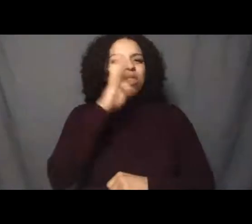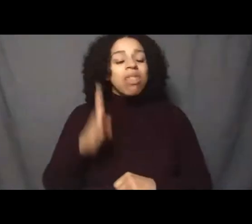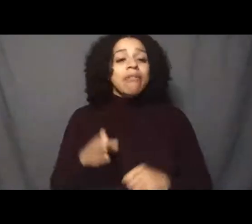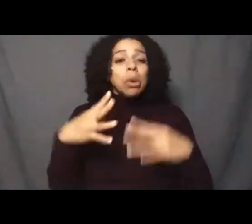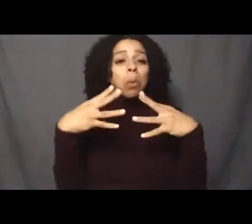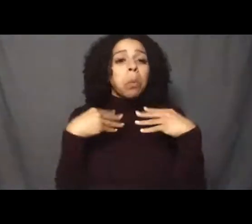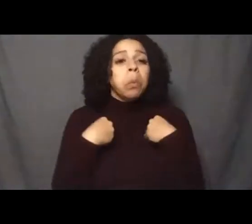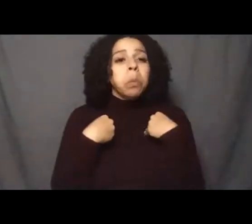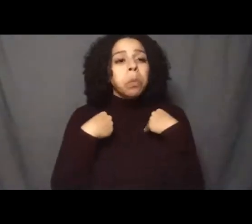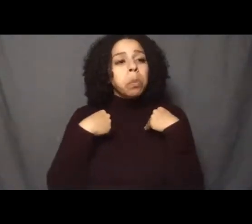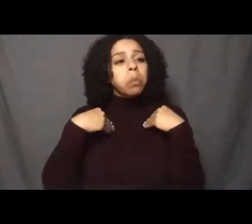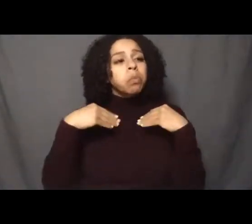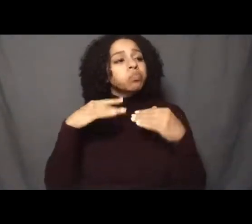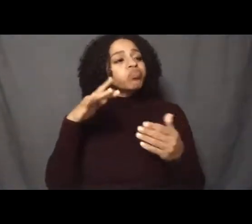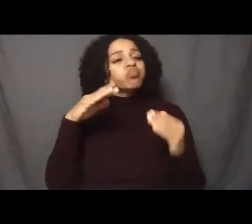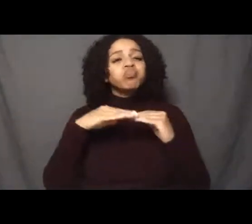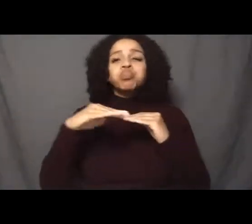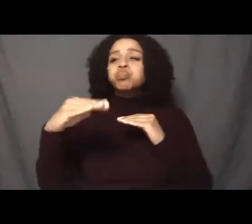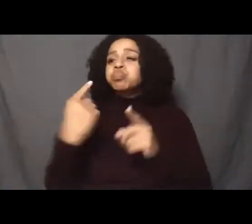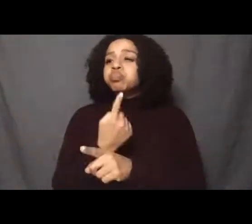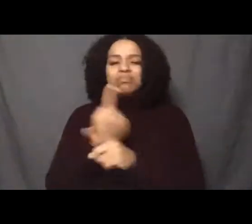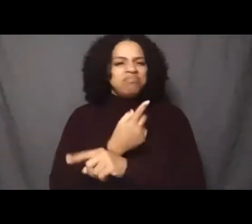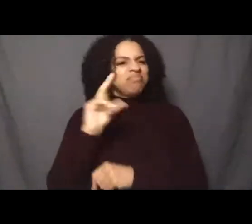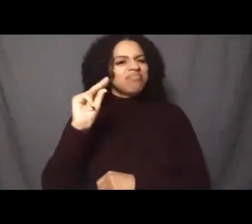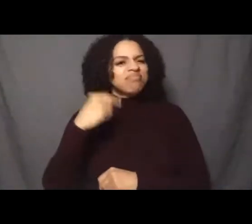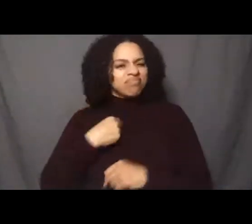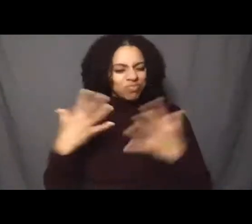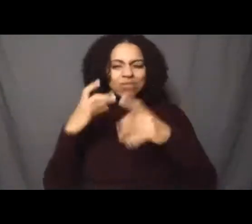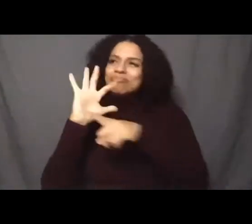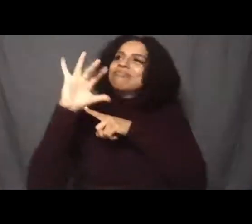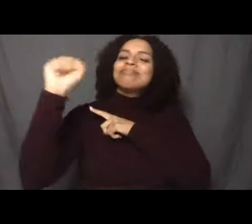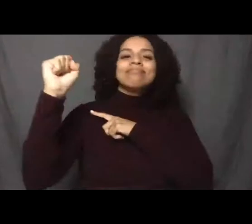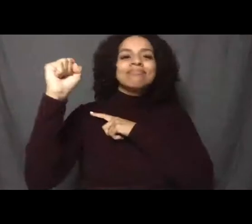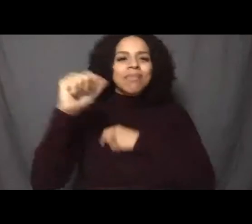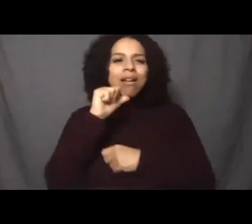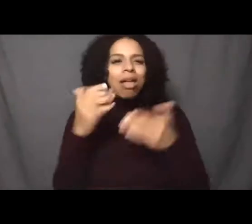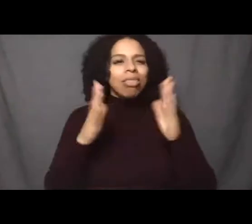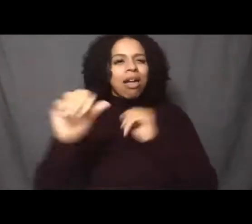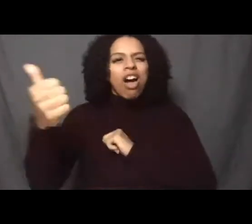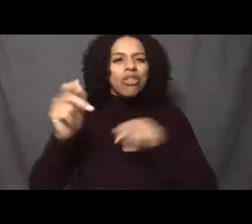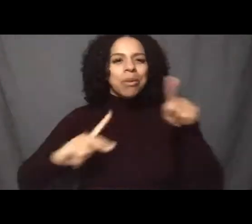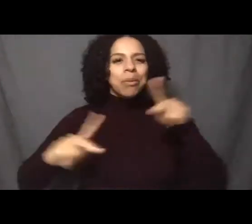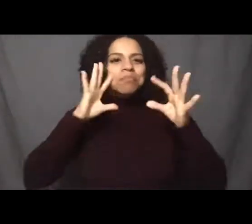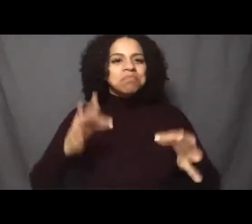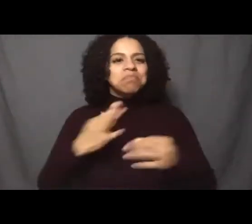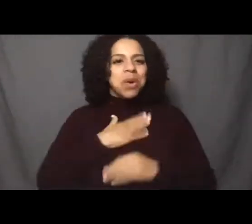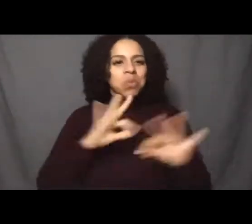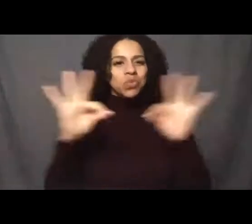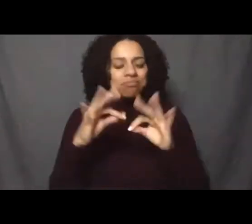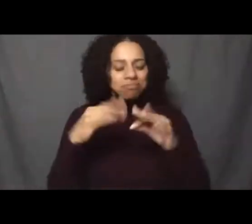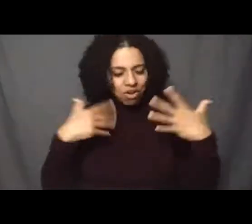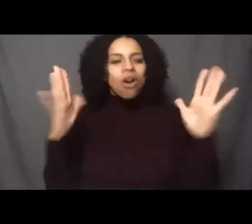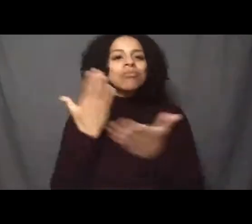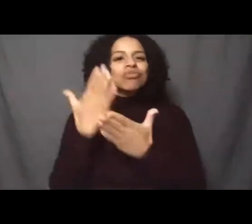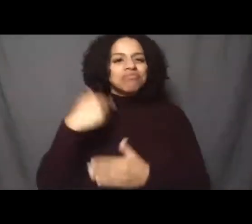and differences. I am resilient because I do not let others determine my worth. I have already proven to myself that I am enough. Now I will prove the